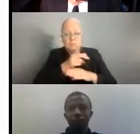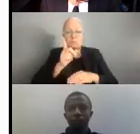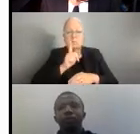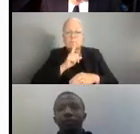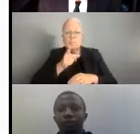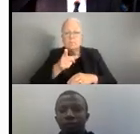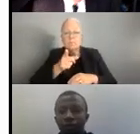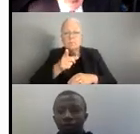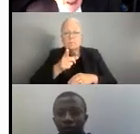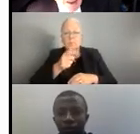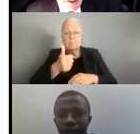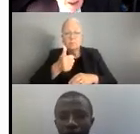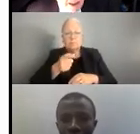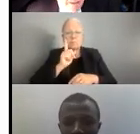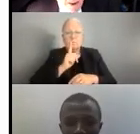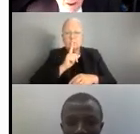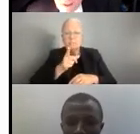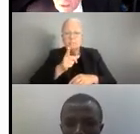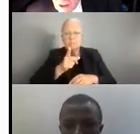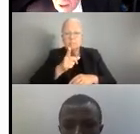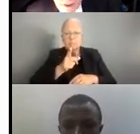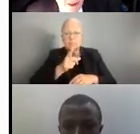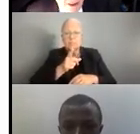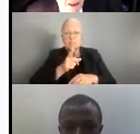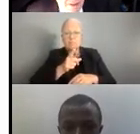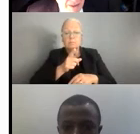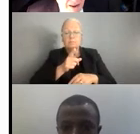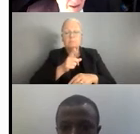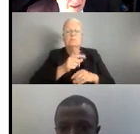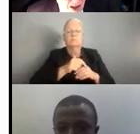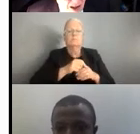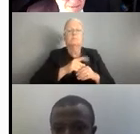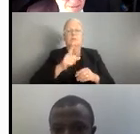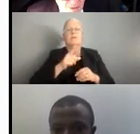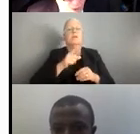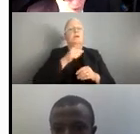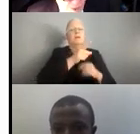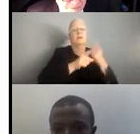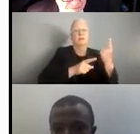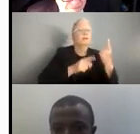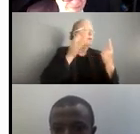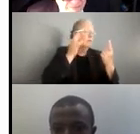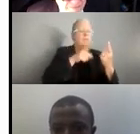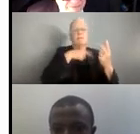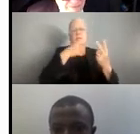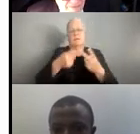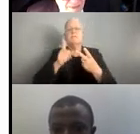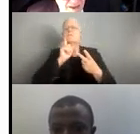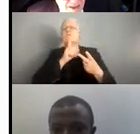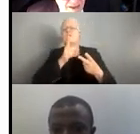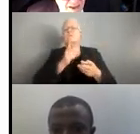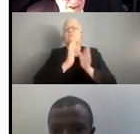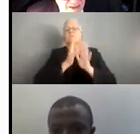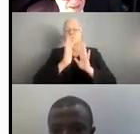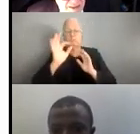Let's hear from Leslie in Trinidad first, and then we'll go to the deaf guy. Okay, hold on. Leslie